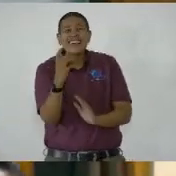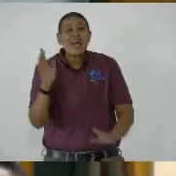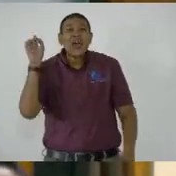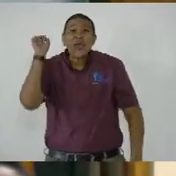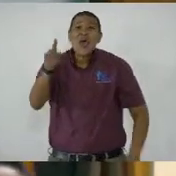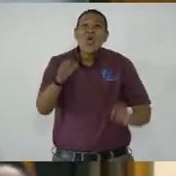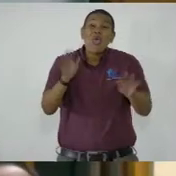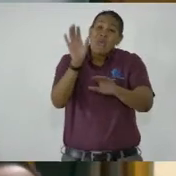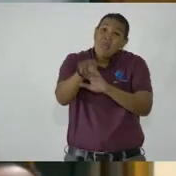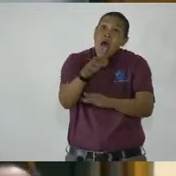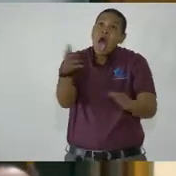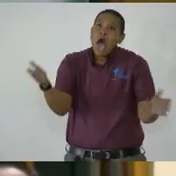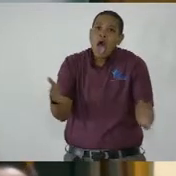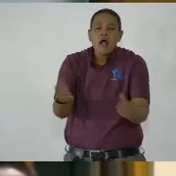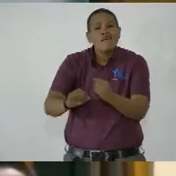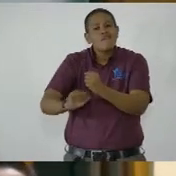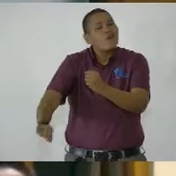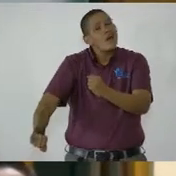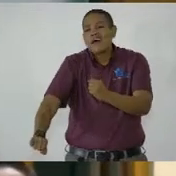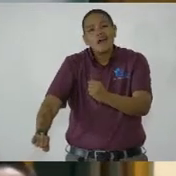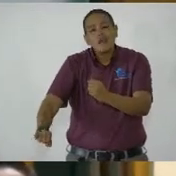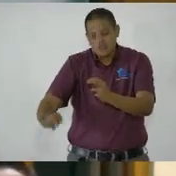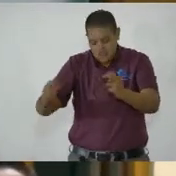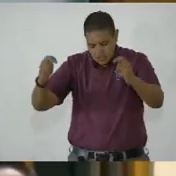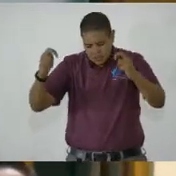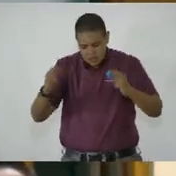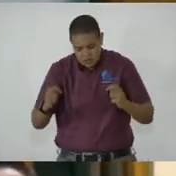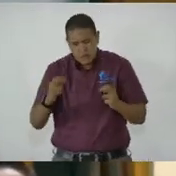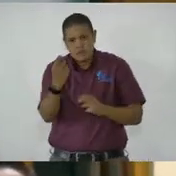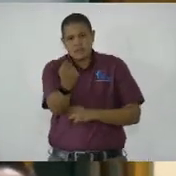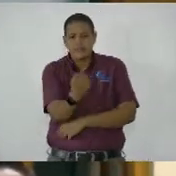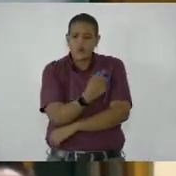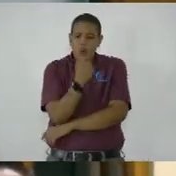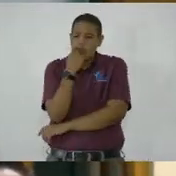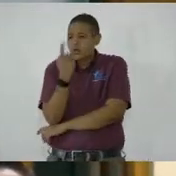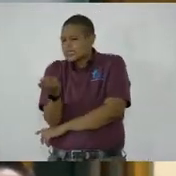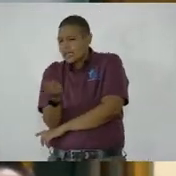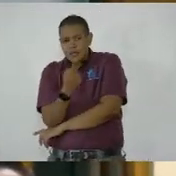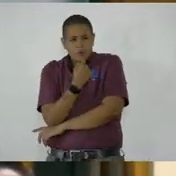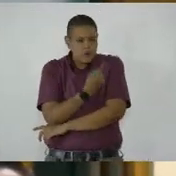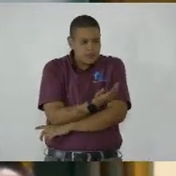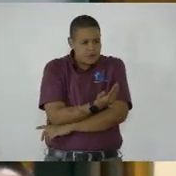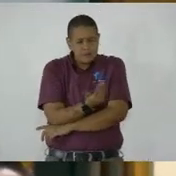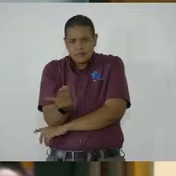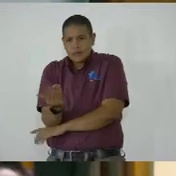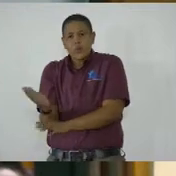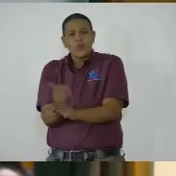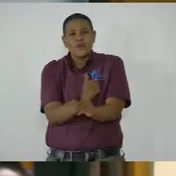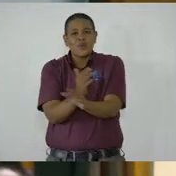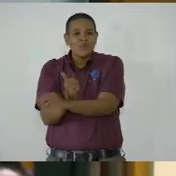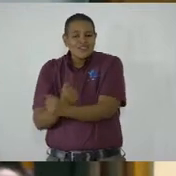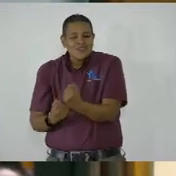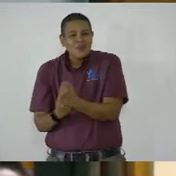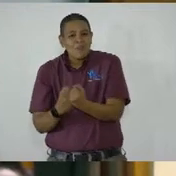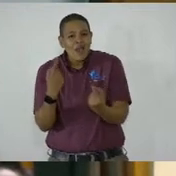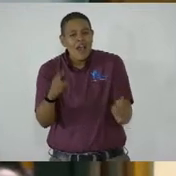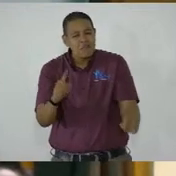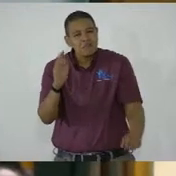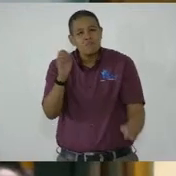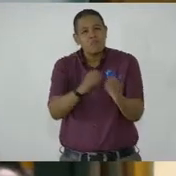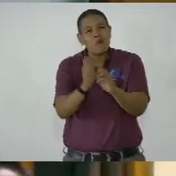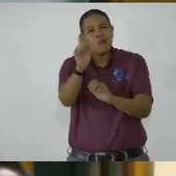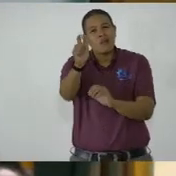Madam Speaker, which is a win-win situation. I will address this much more later, Madam